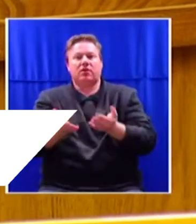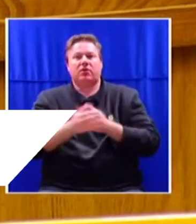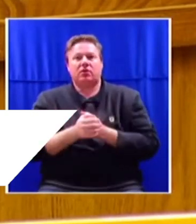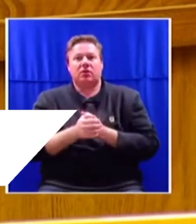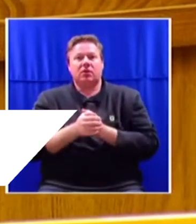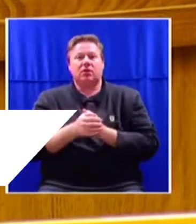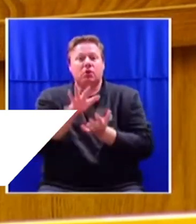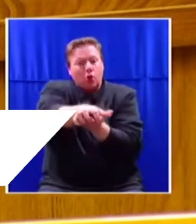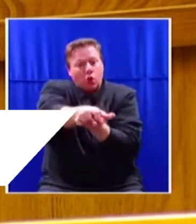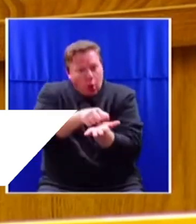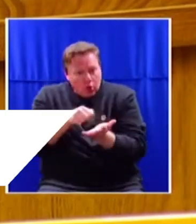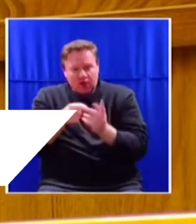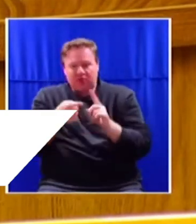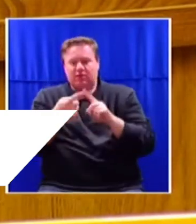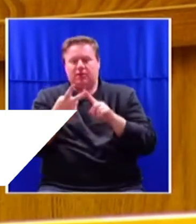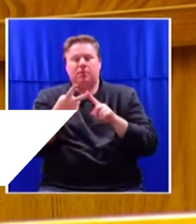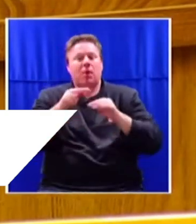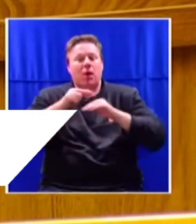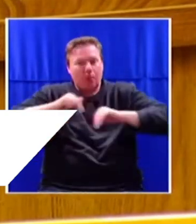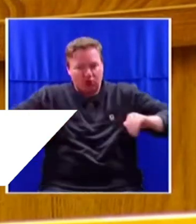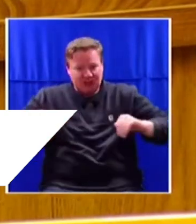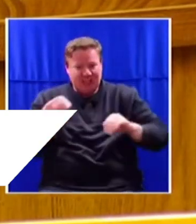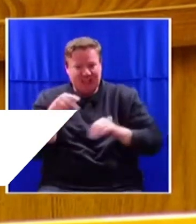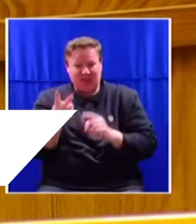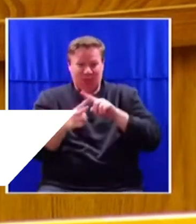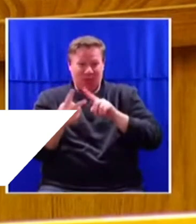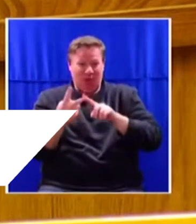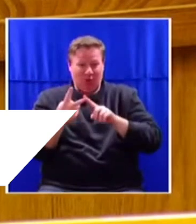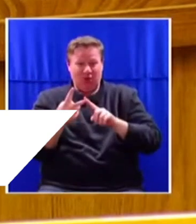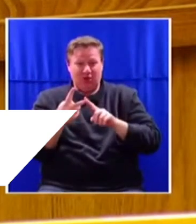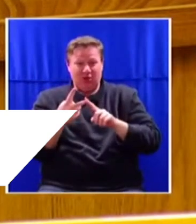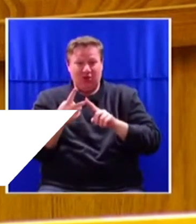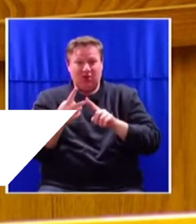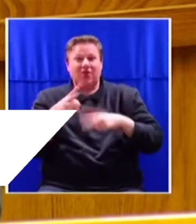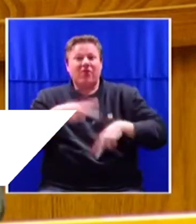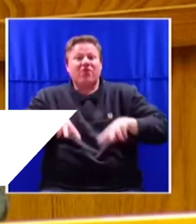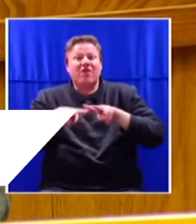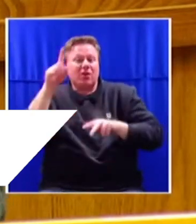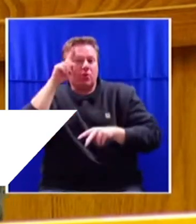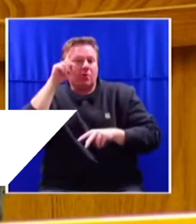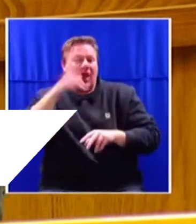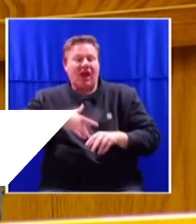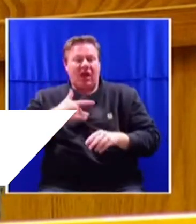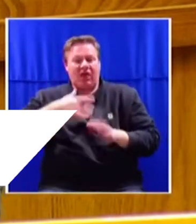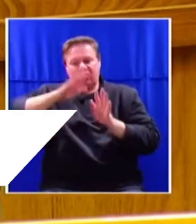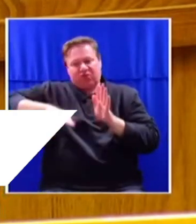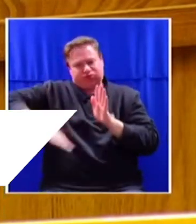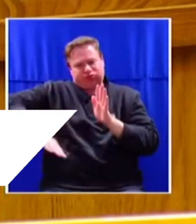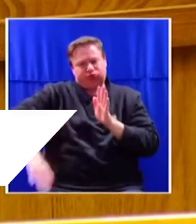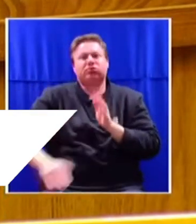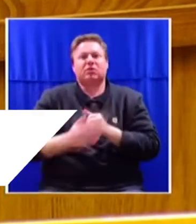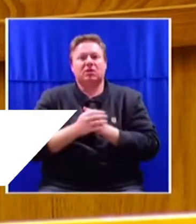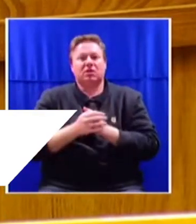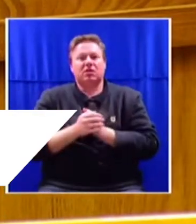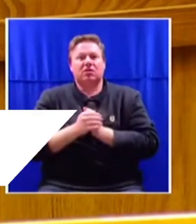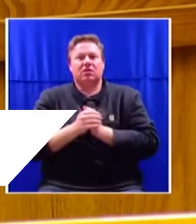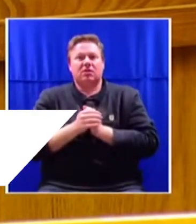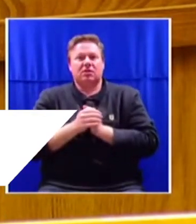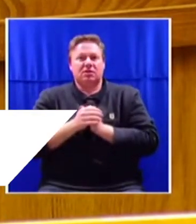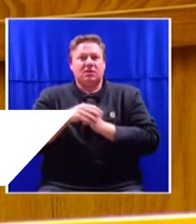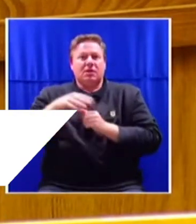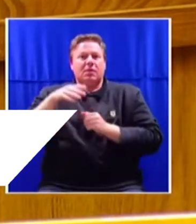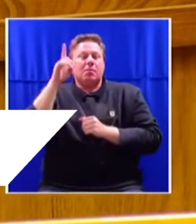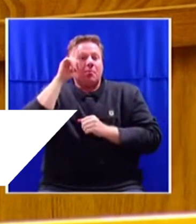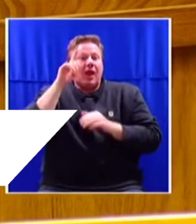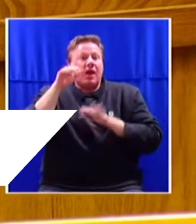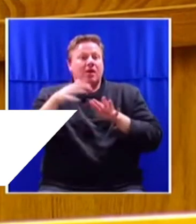Colonialism and apartheid operated to devalue Black lives through economic dispossession, stripping Black people of property, assets,